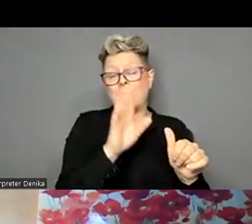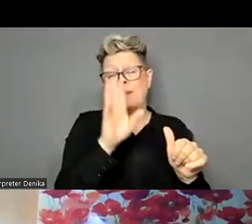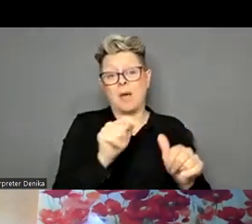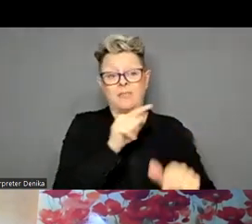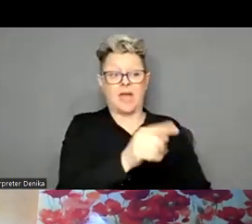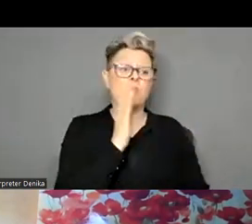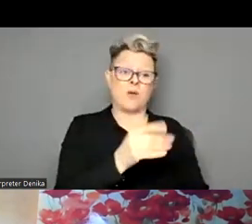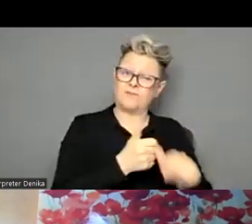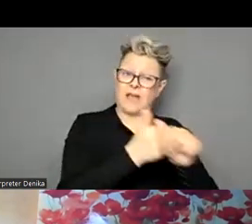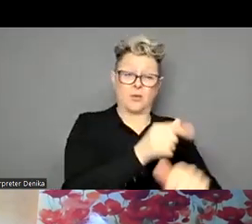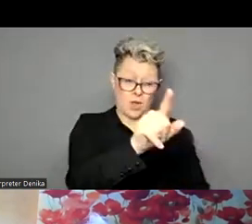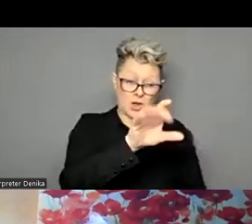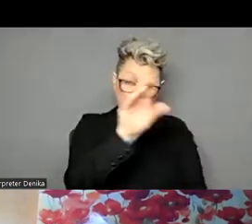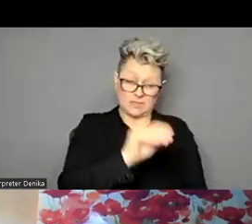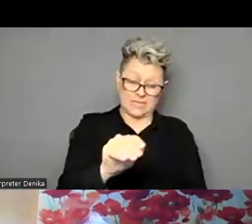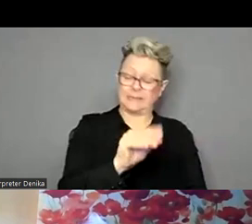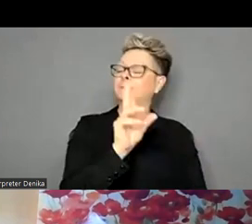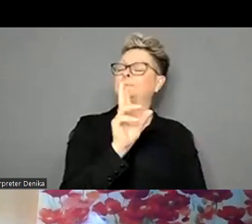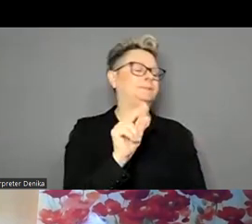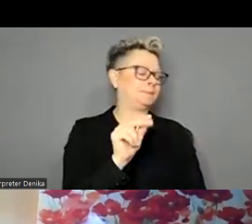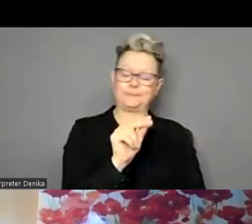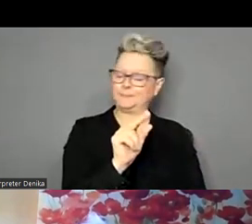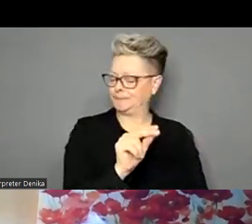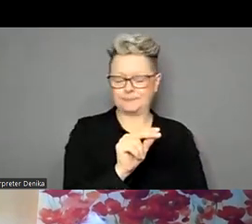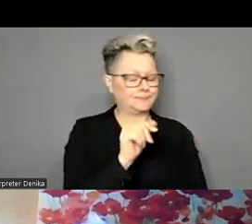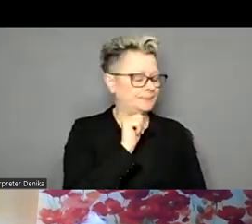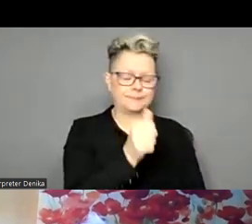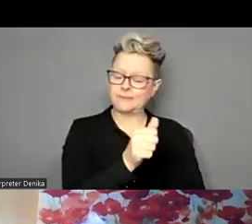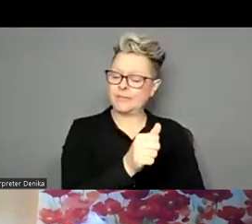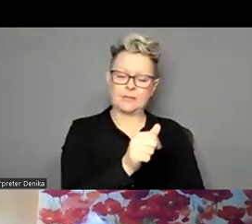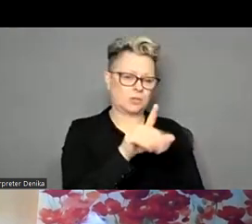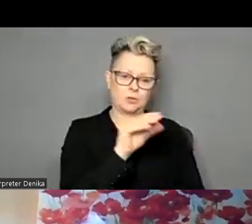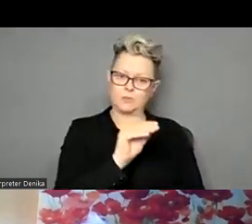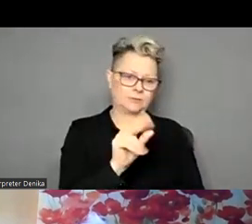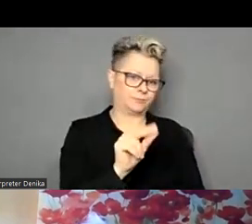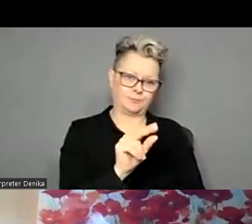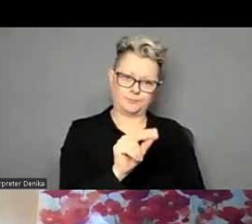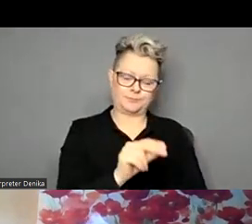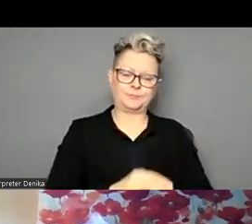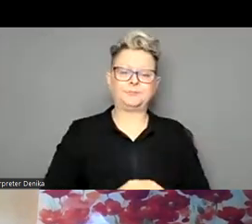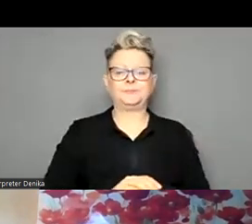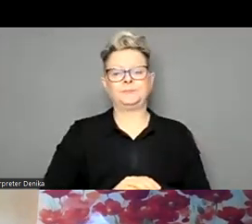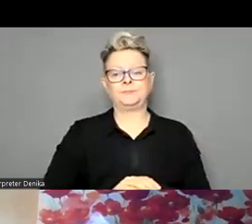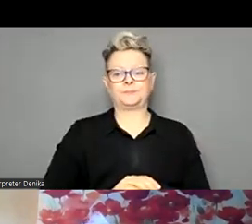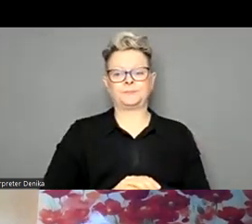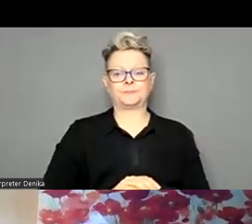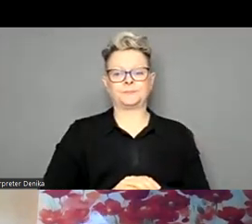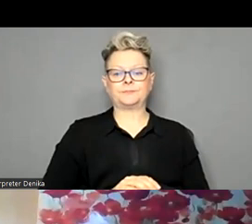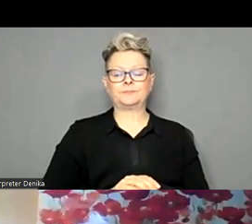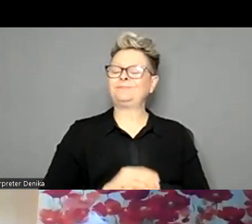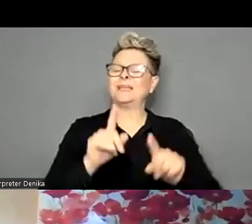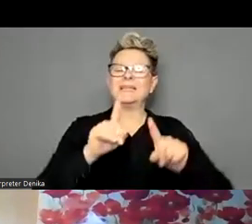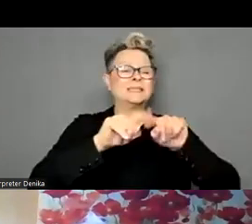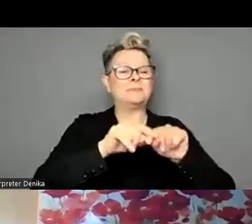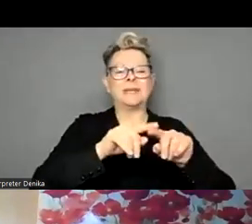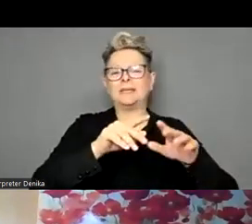I guess I would say it's less of a guarantee that those will be executed than other things, because the scenarios of